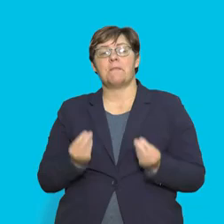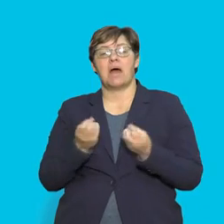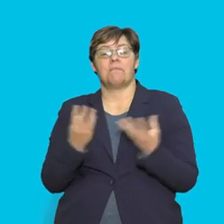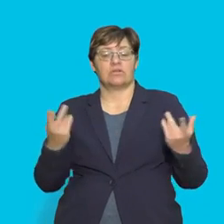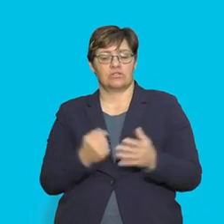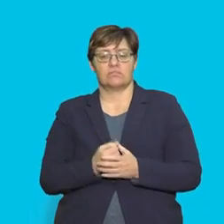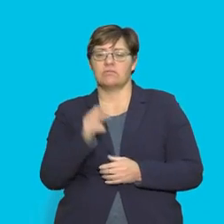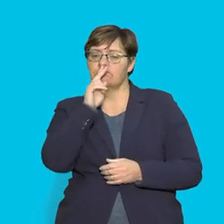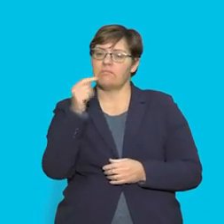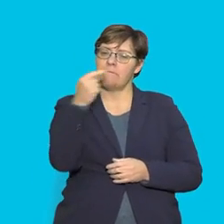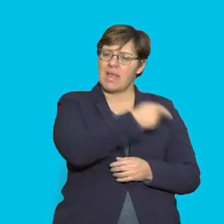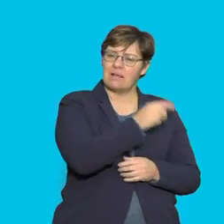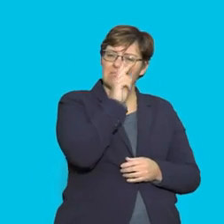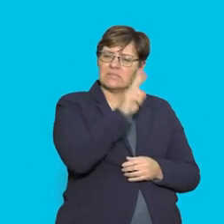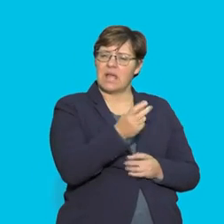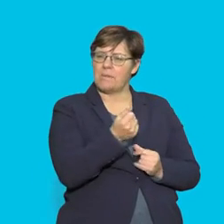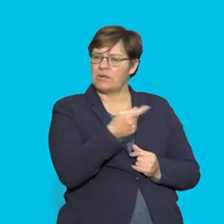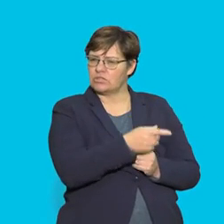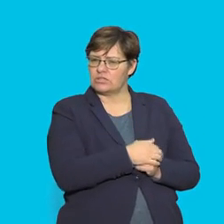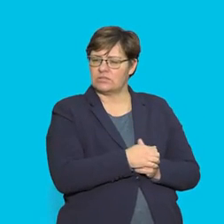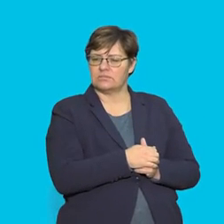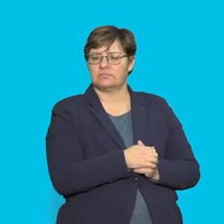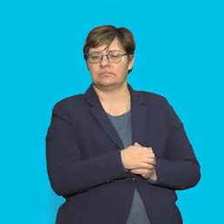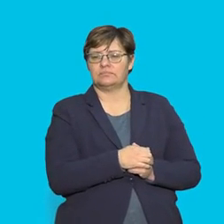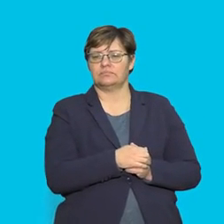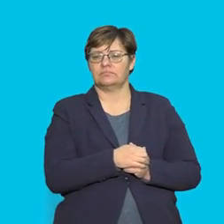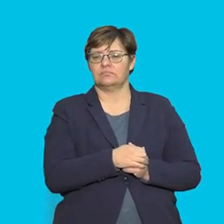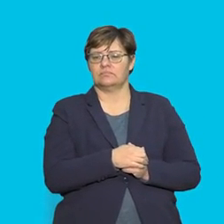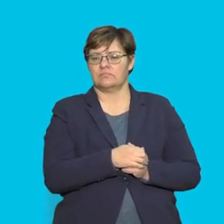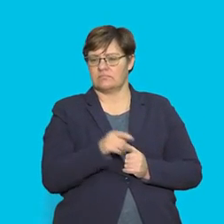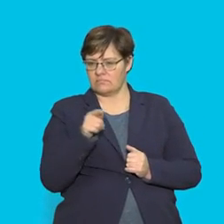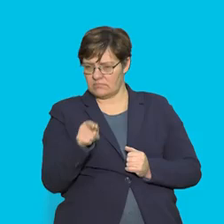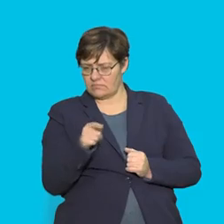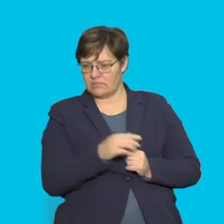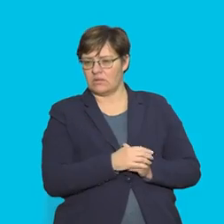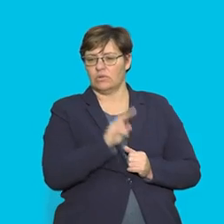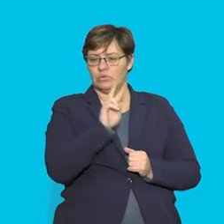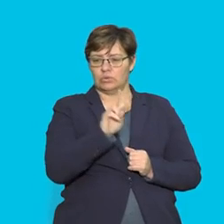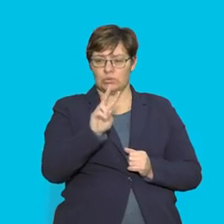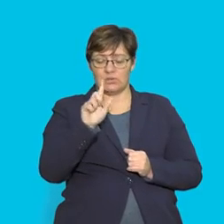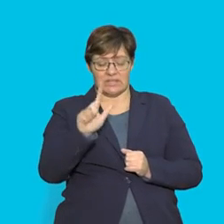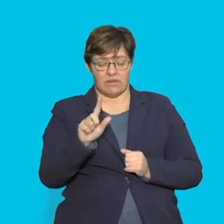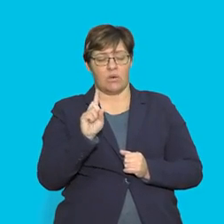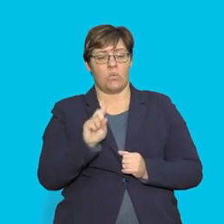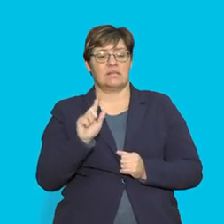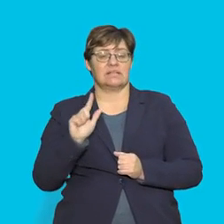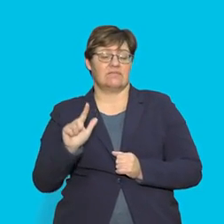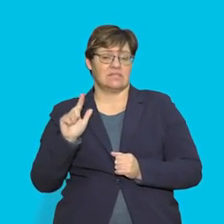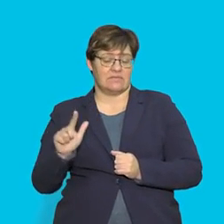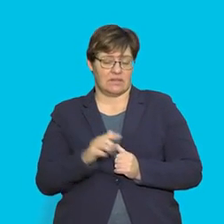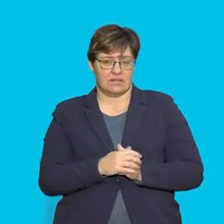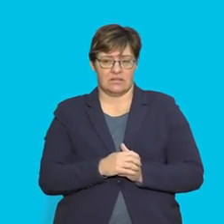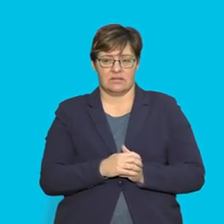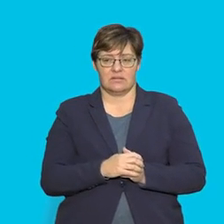how much cell B will have. So let's quickly go back and write down what value we got for the future value. It was